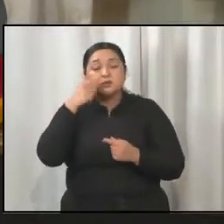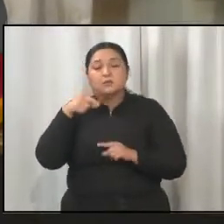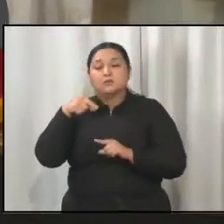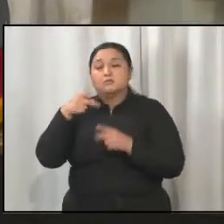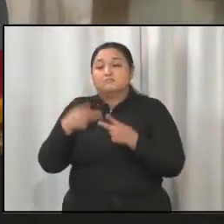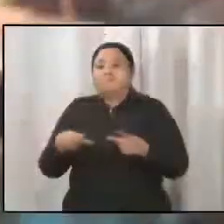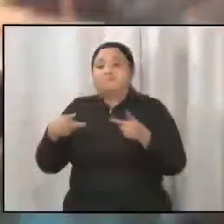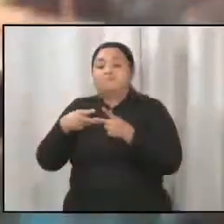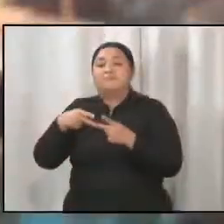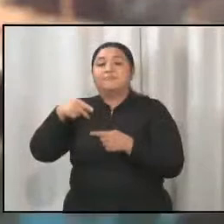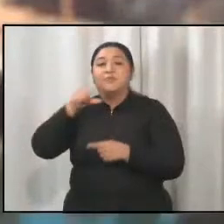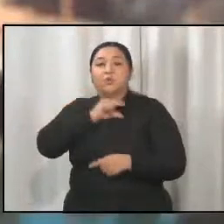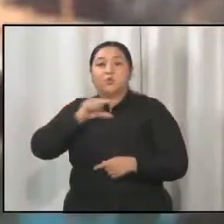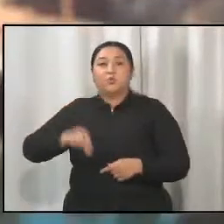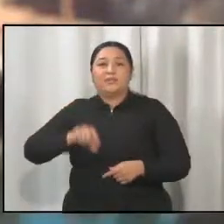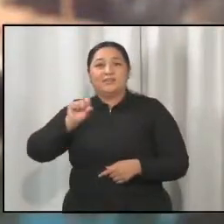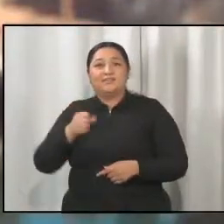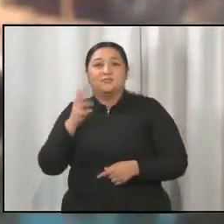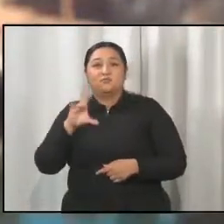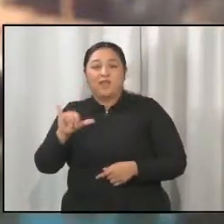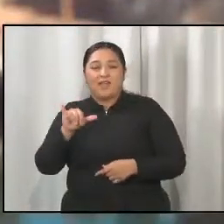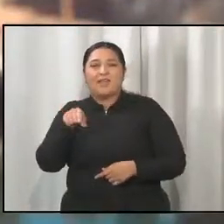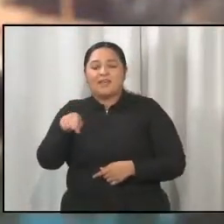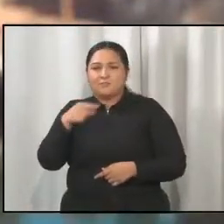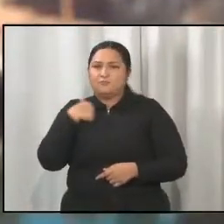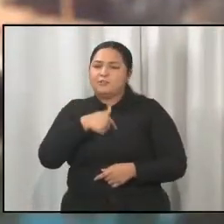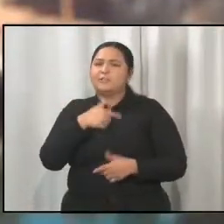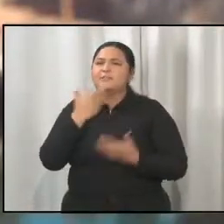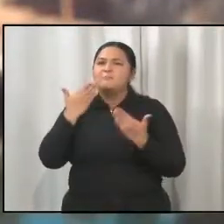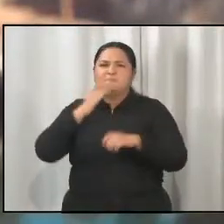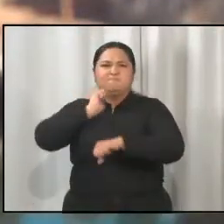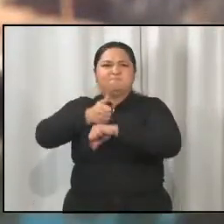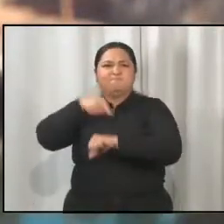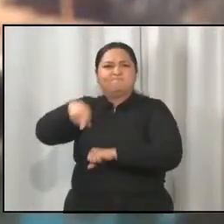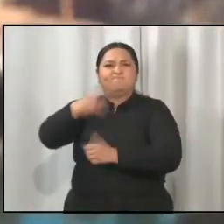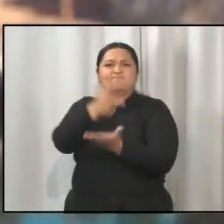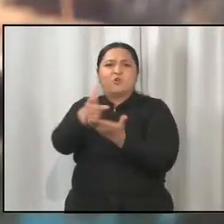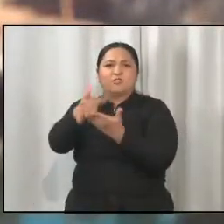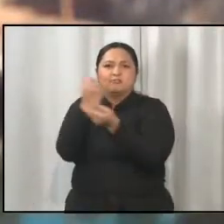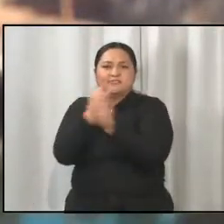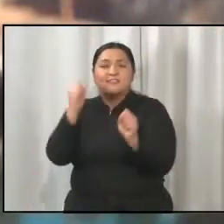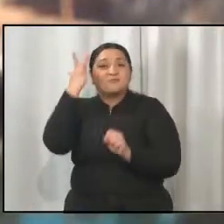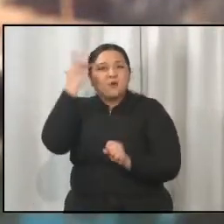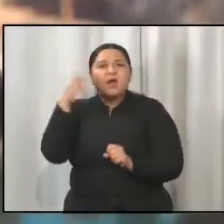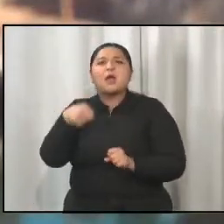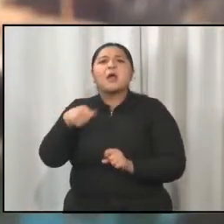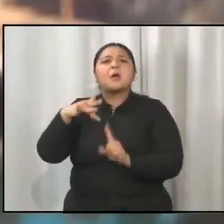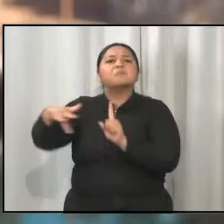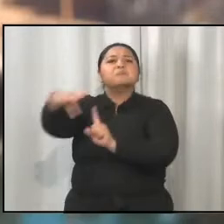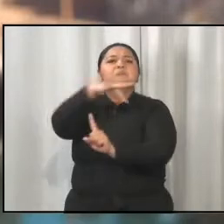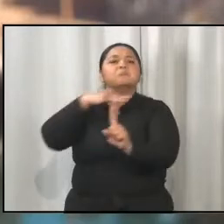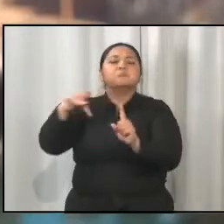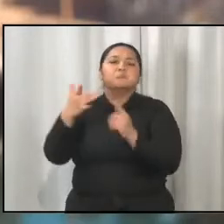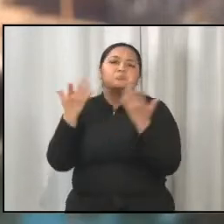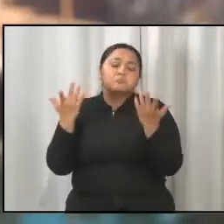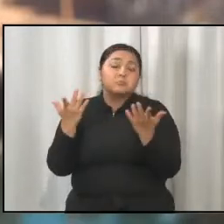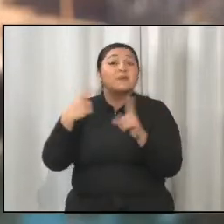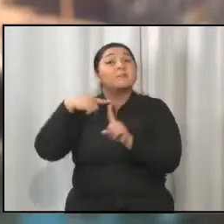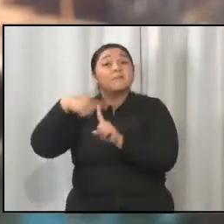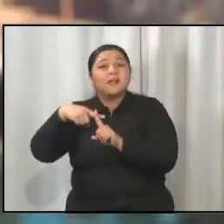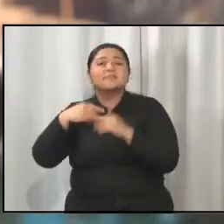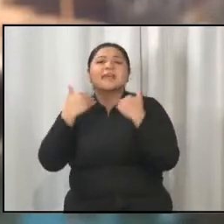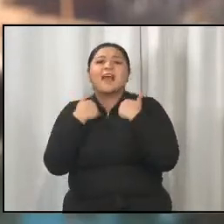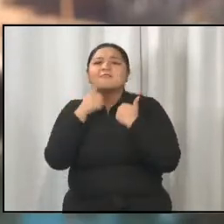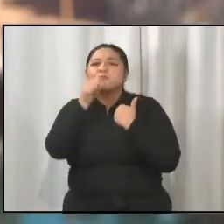was selected because it was an underutilized space at the time. It provides some privacy from program participants. There's not a whole